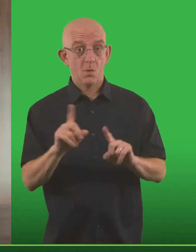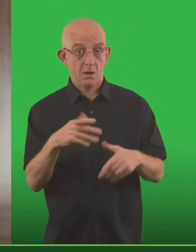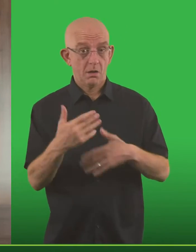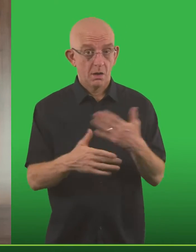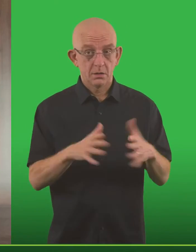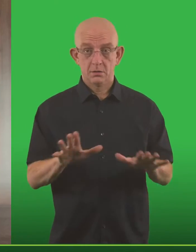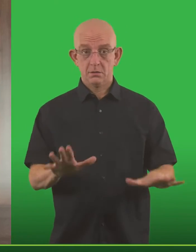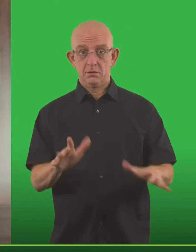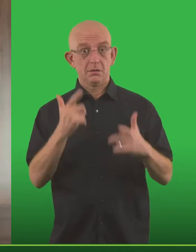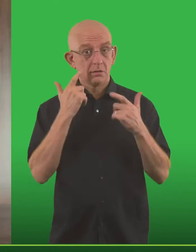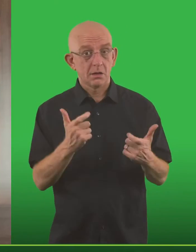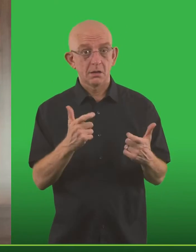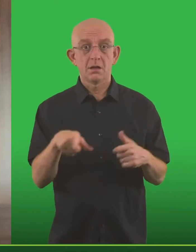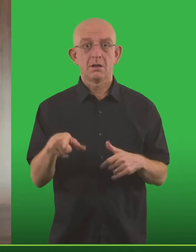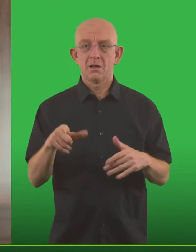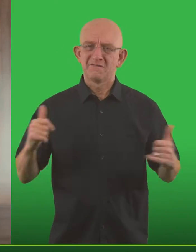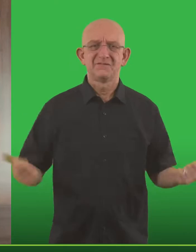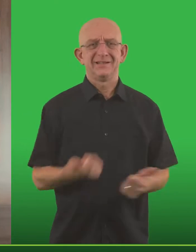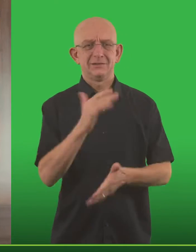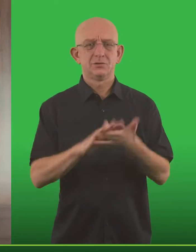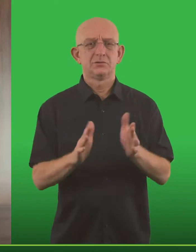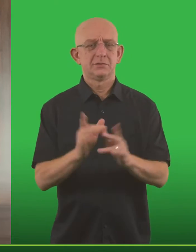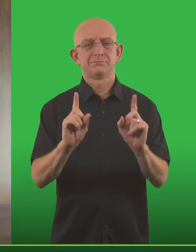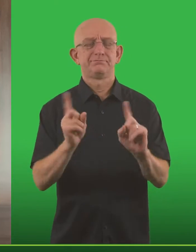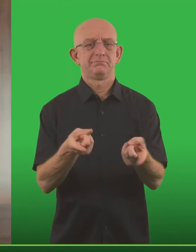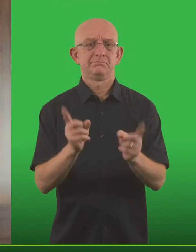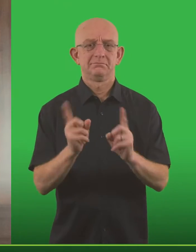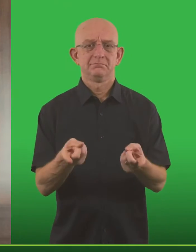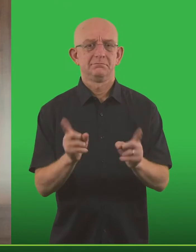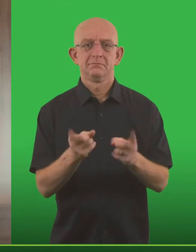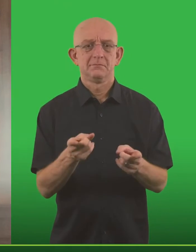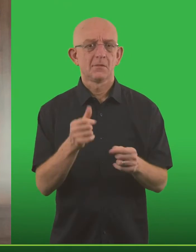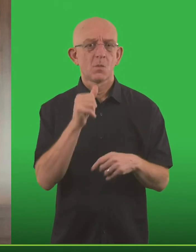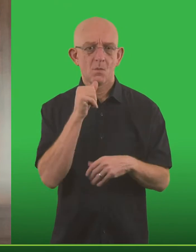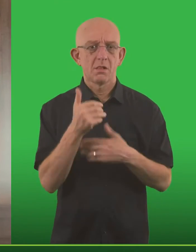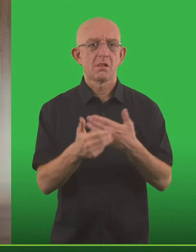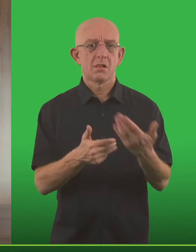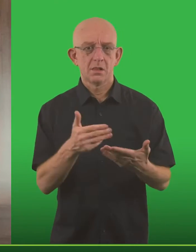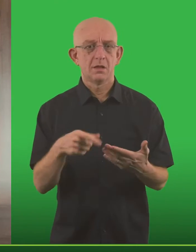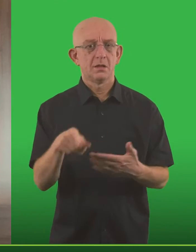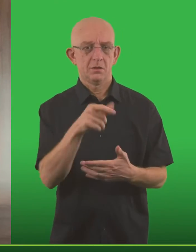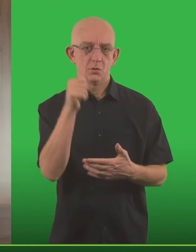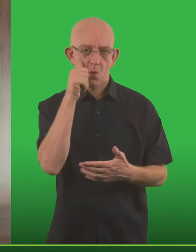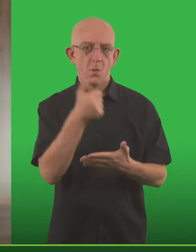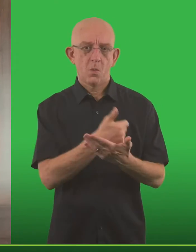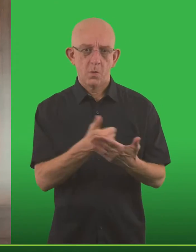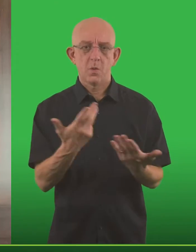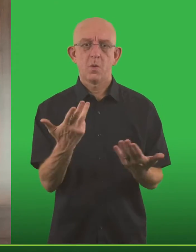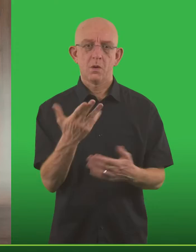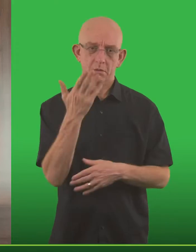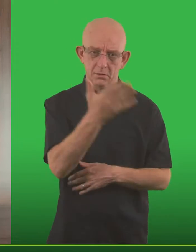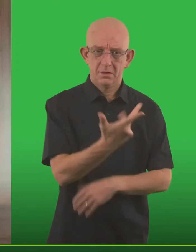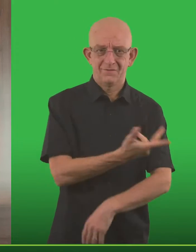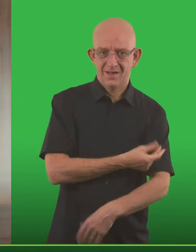is our behaviour going forward. That can dampen and slow the rate of growth. It can't stop it entirely. The what we can do,